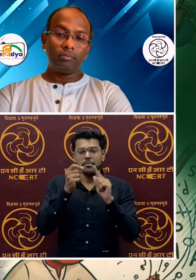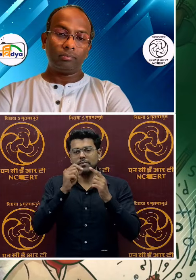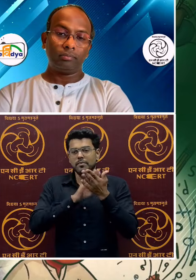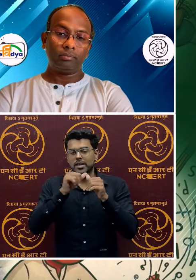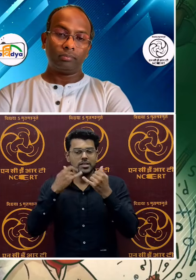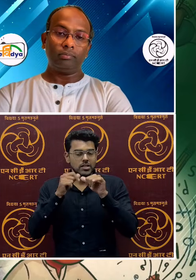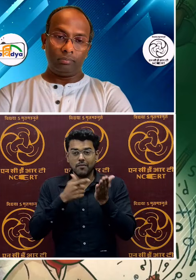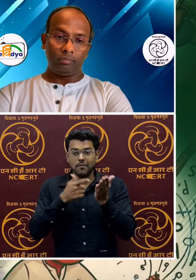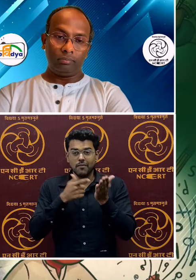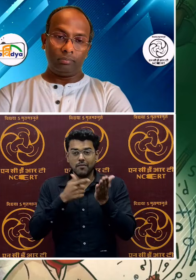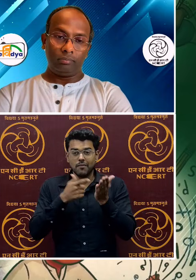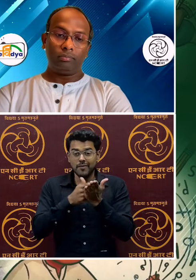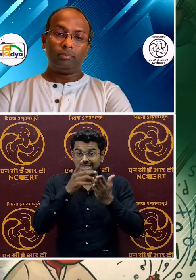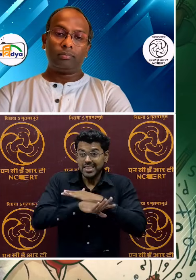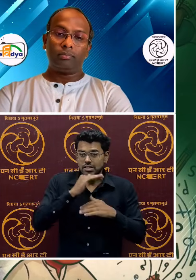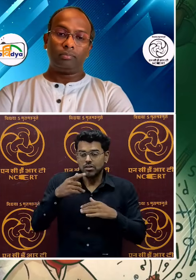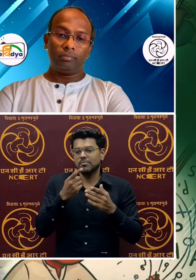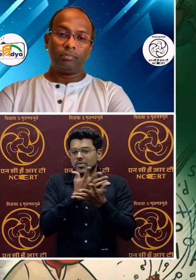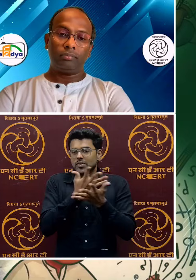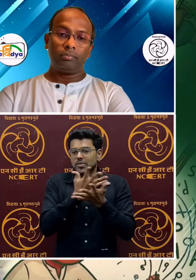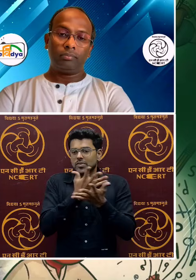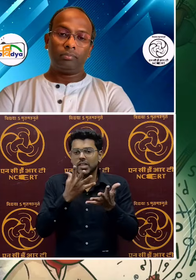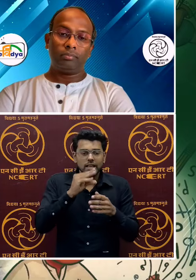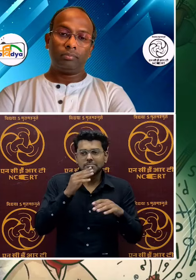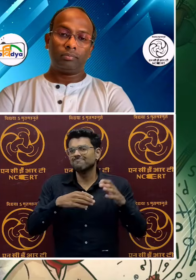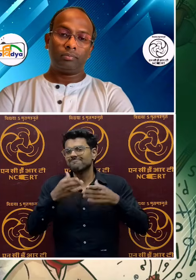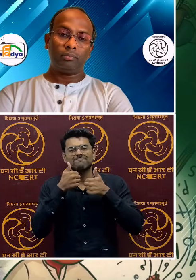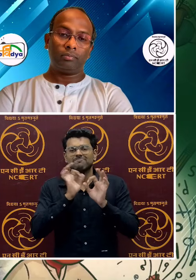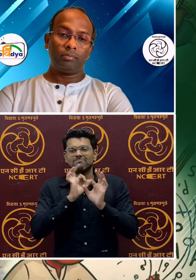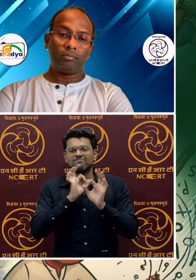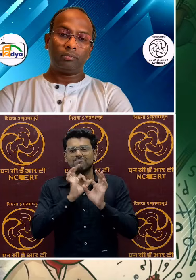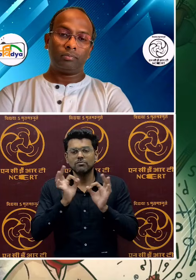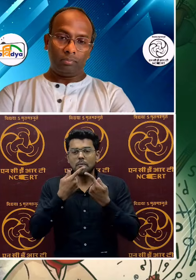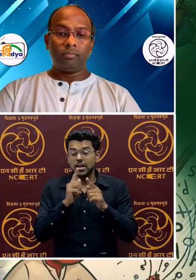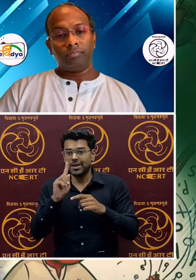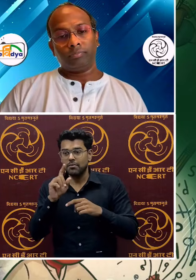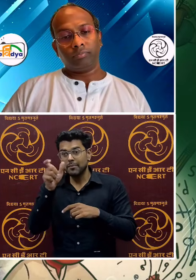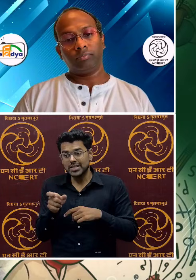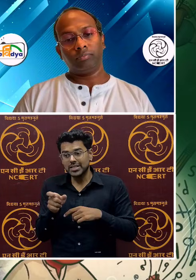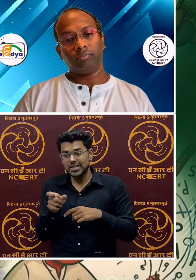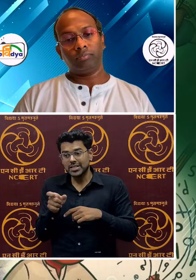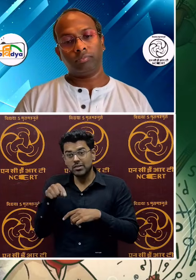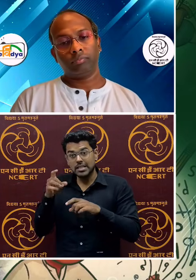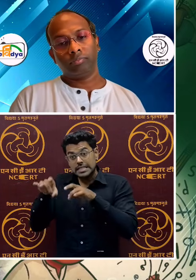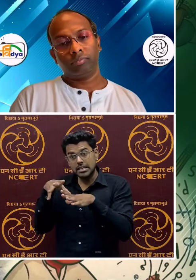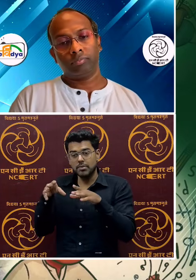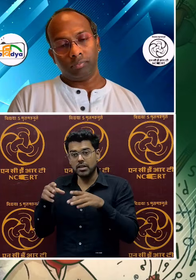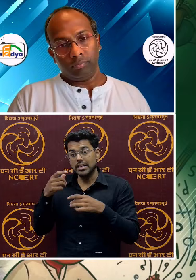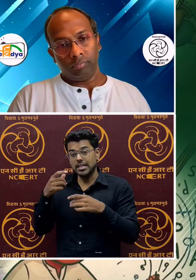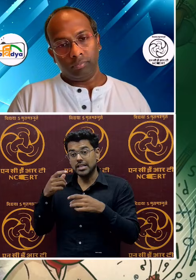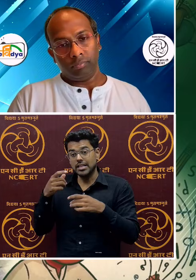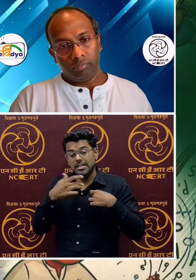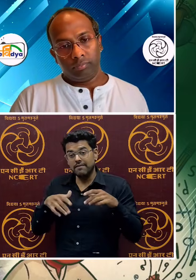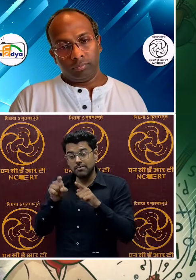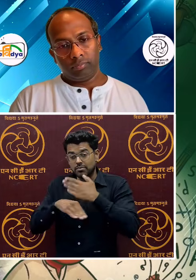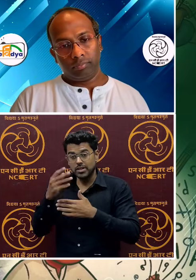setting where there are less resources, infrastructure is not proper, and another one who is studying in an urban setting which is